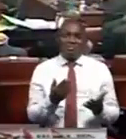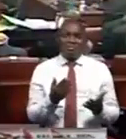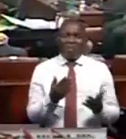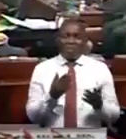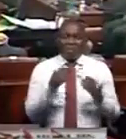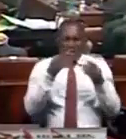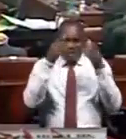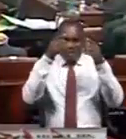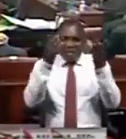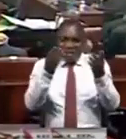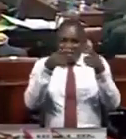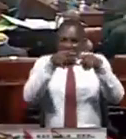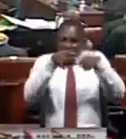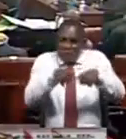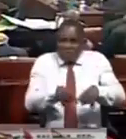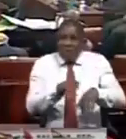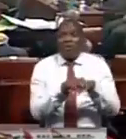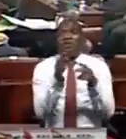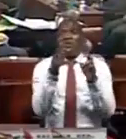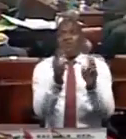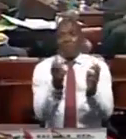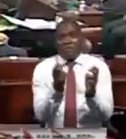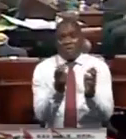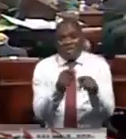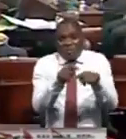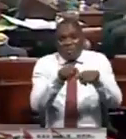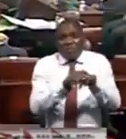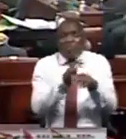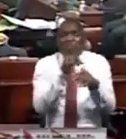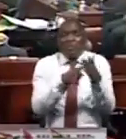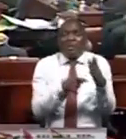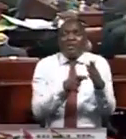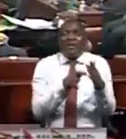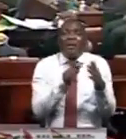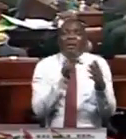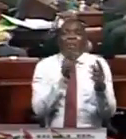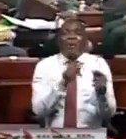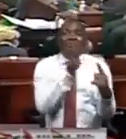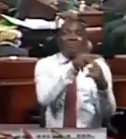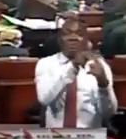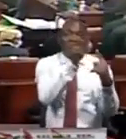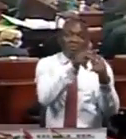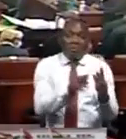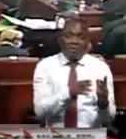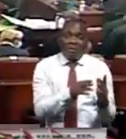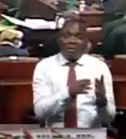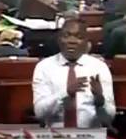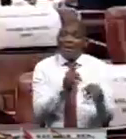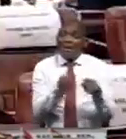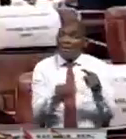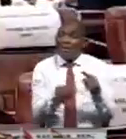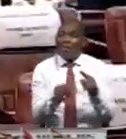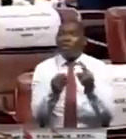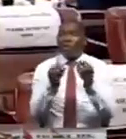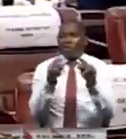Determine the matter on the basis of what the plaintiff has brought. cannot do so? Yes, my Lord, I'm saying